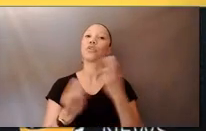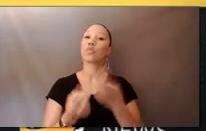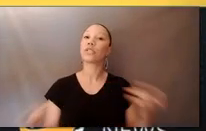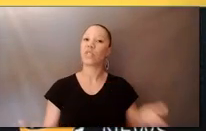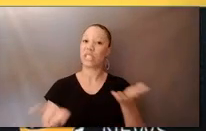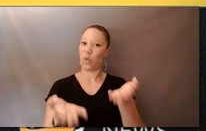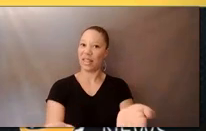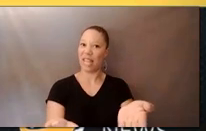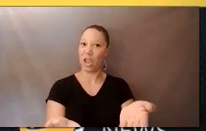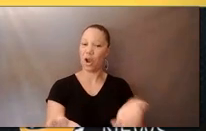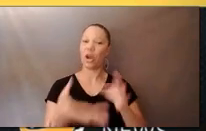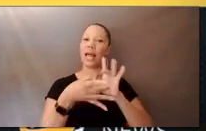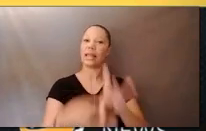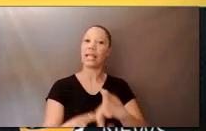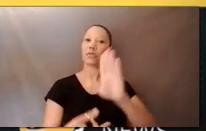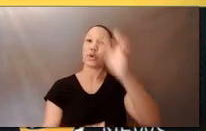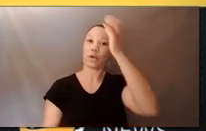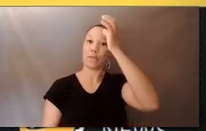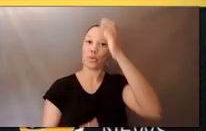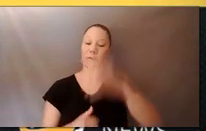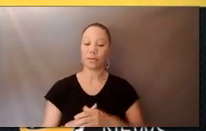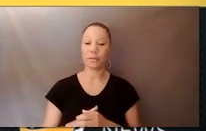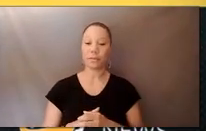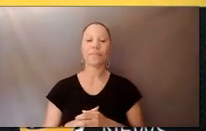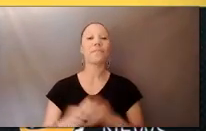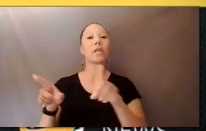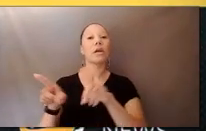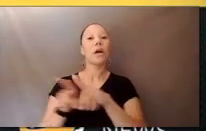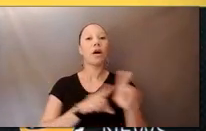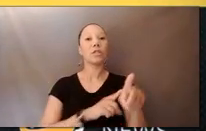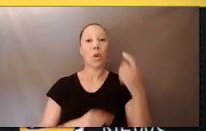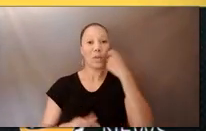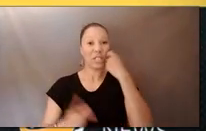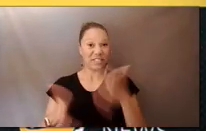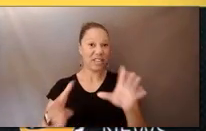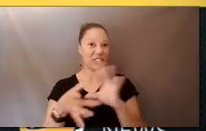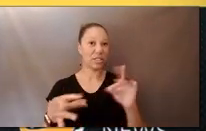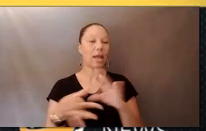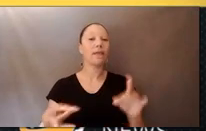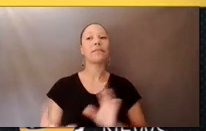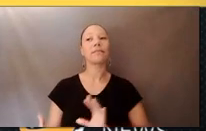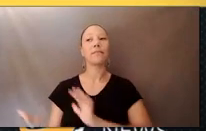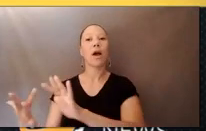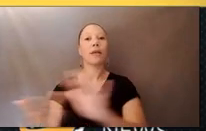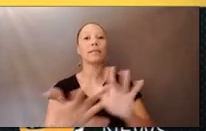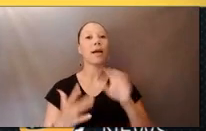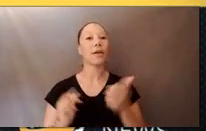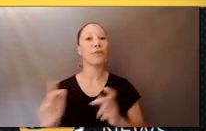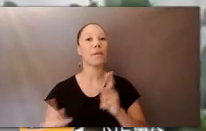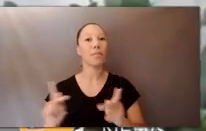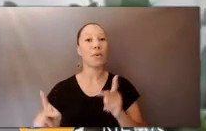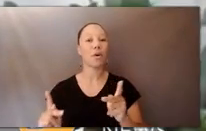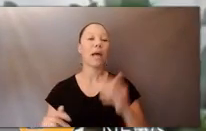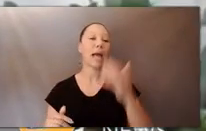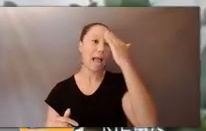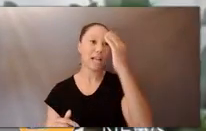there, linked at your computer. Also, as we just finished saying, connect with others. Go ahead and I